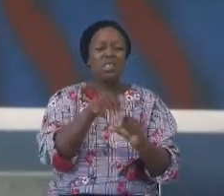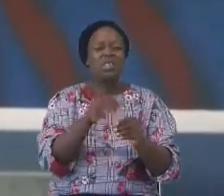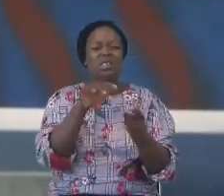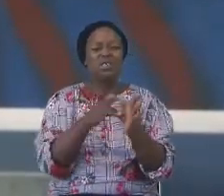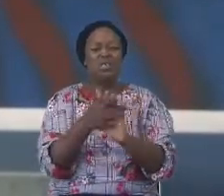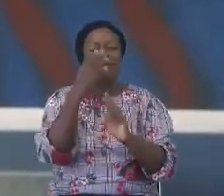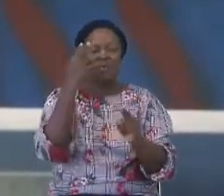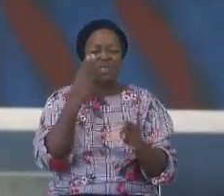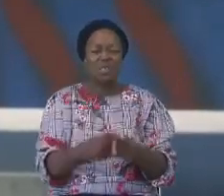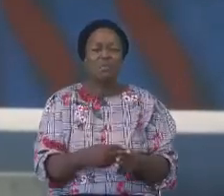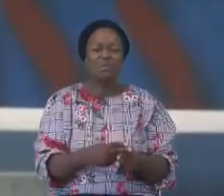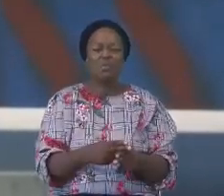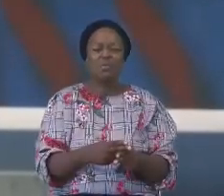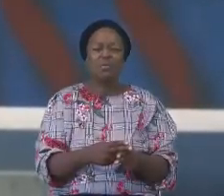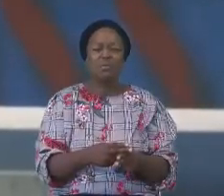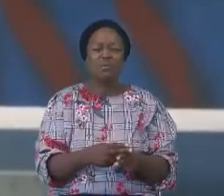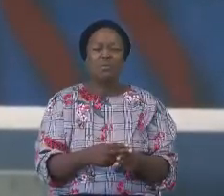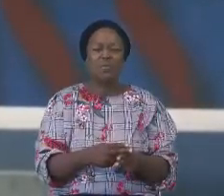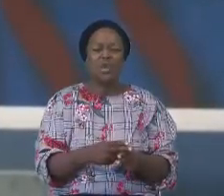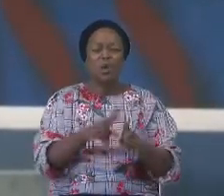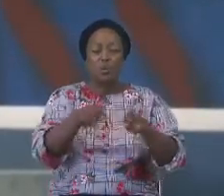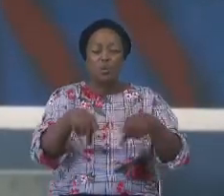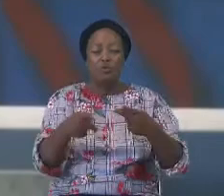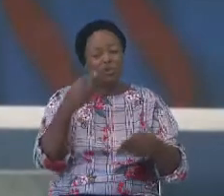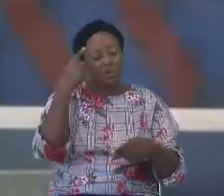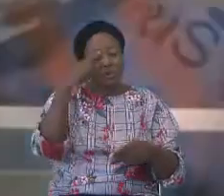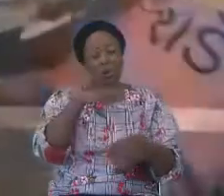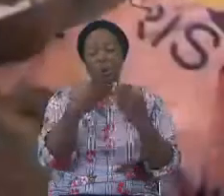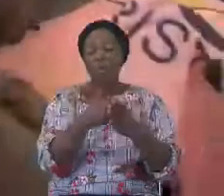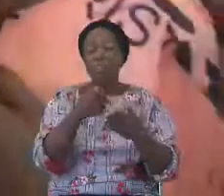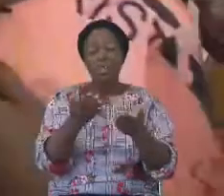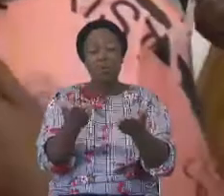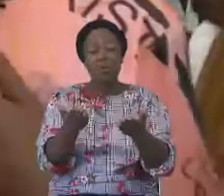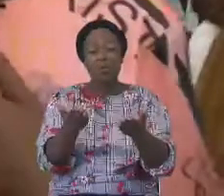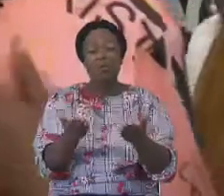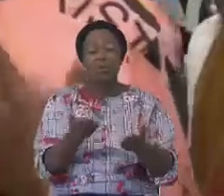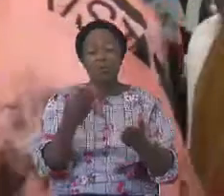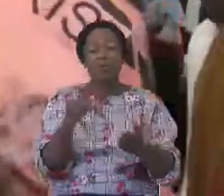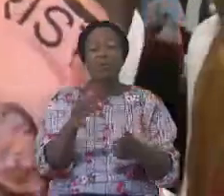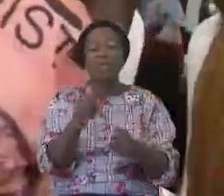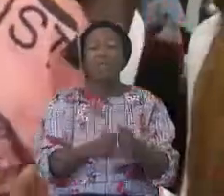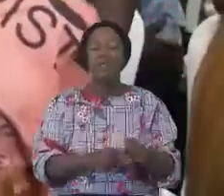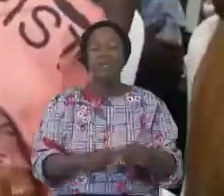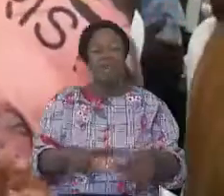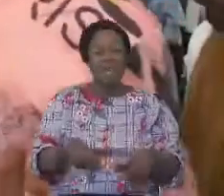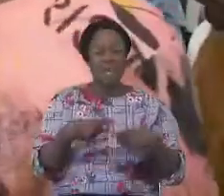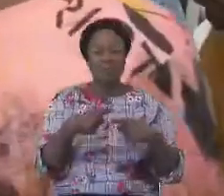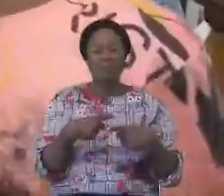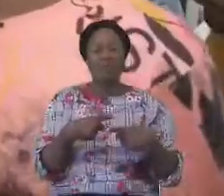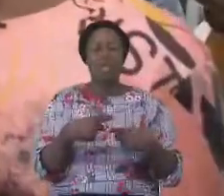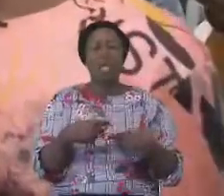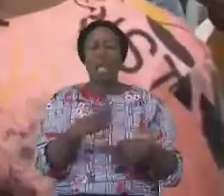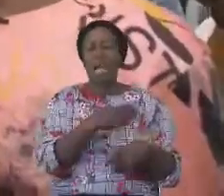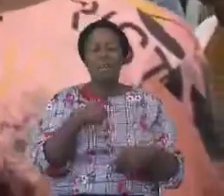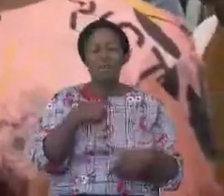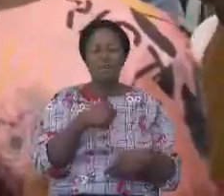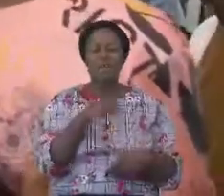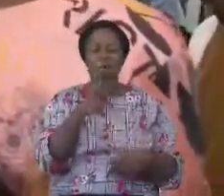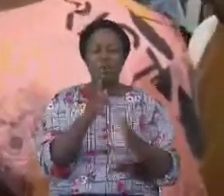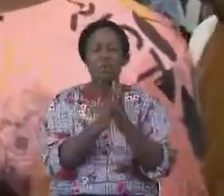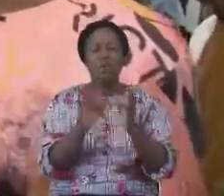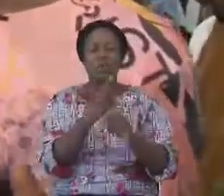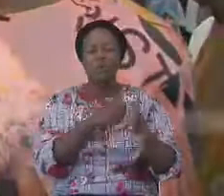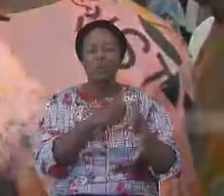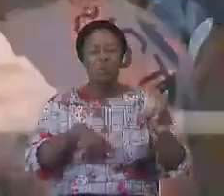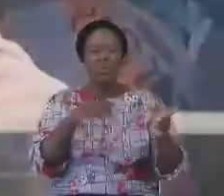divine authority and new anointing in Jesus' name. Provision for all the needs of